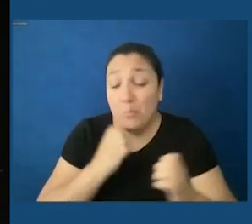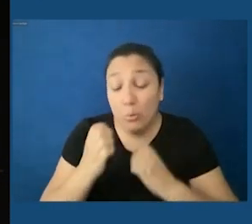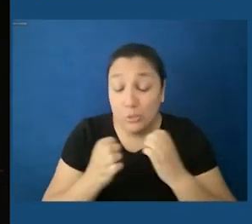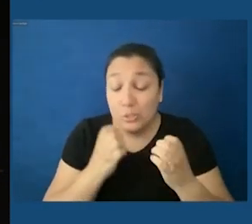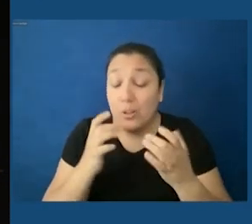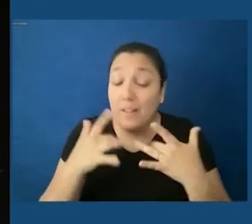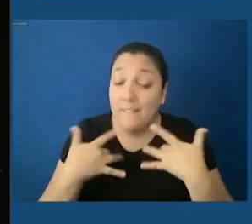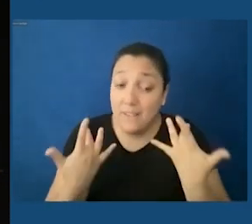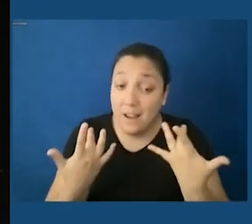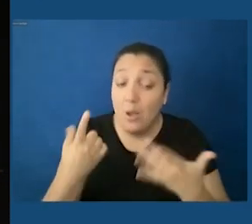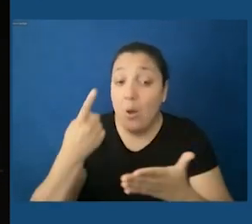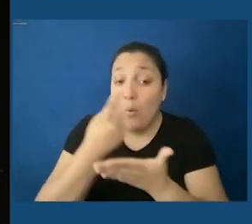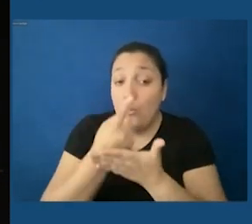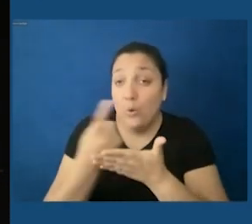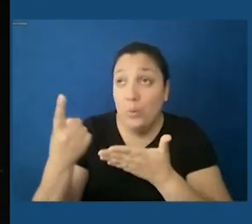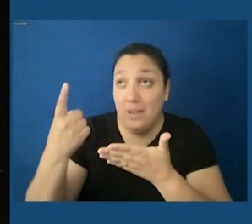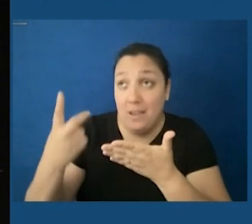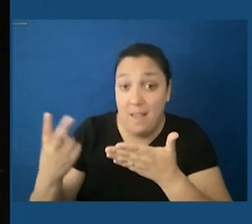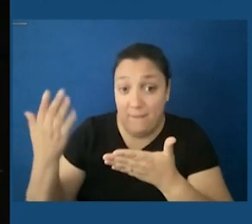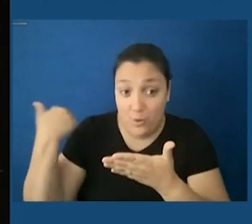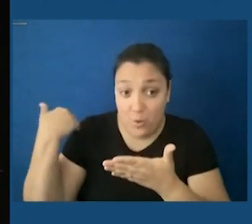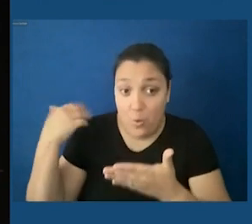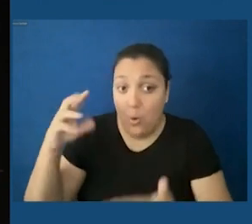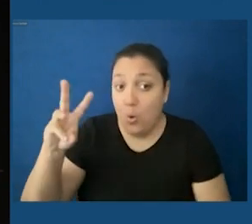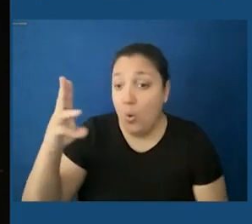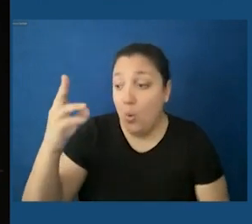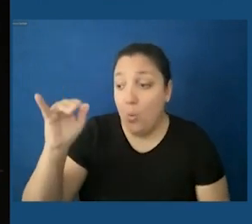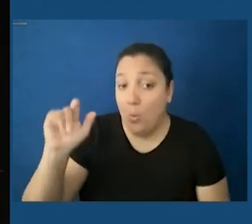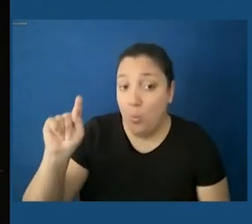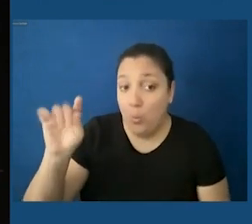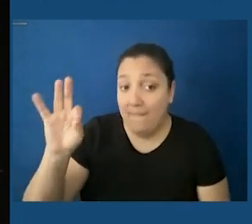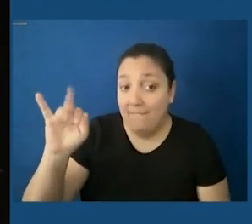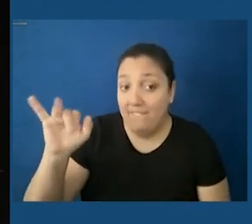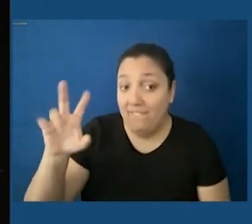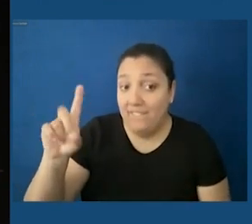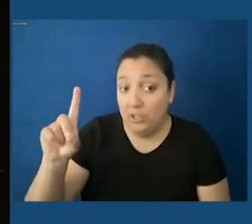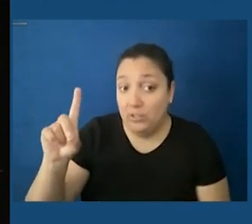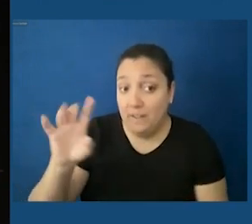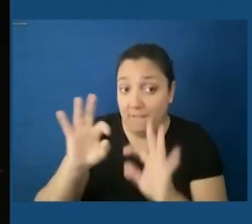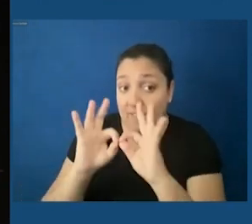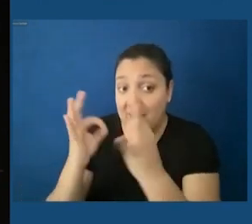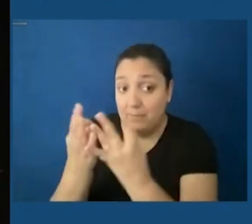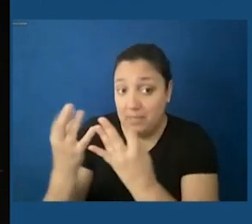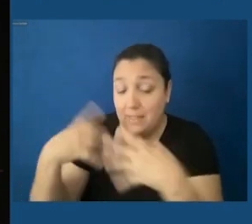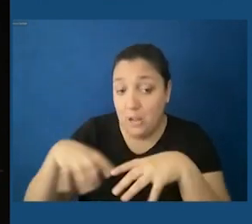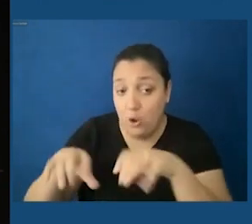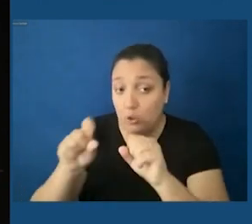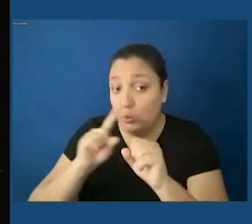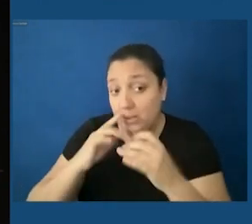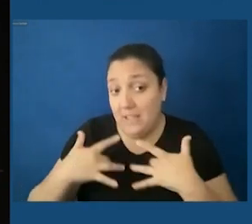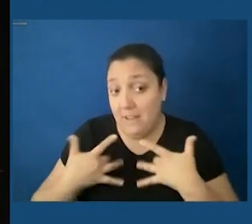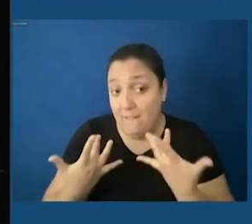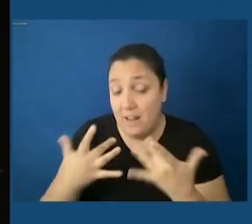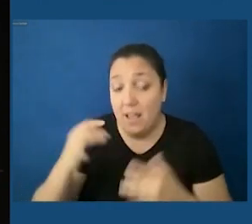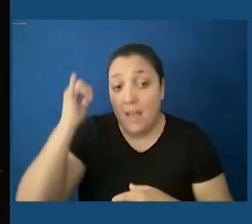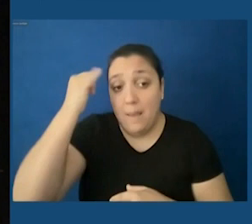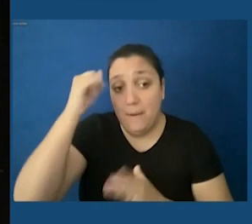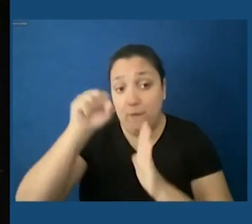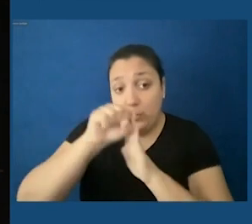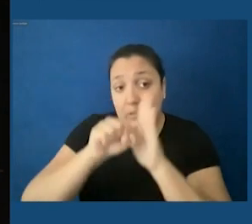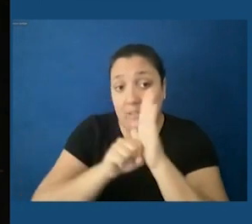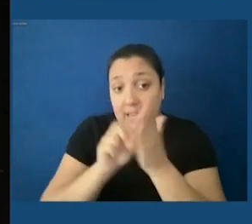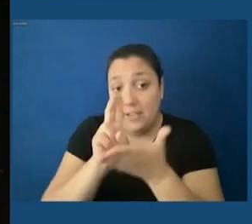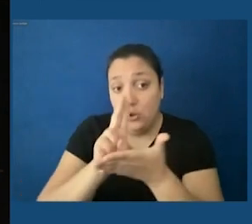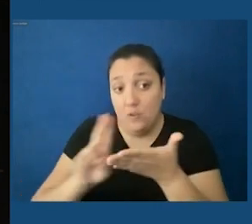ago or so, the Whitfield family held an incredible event at Buffalo State University. and